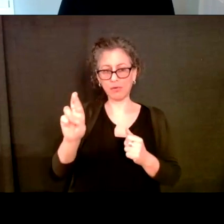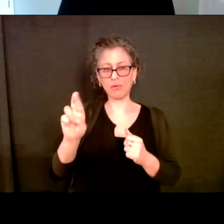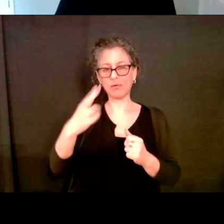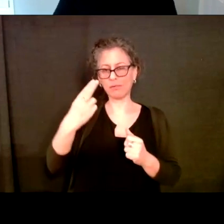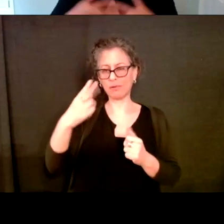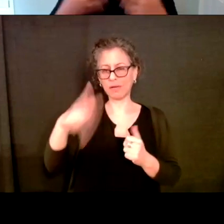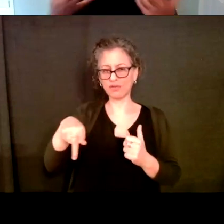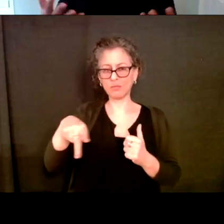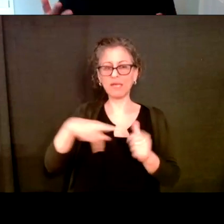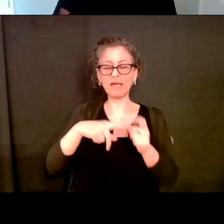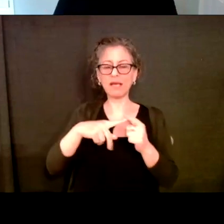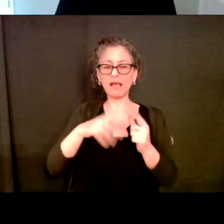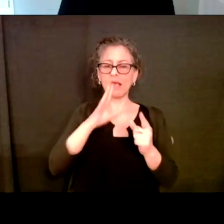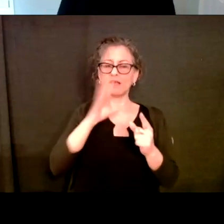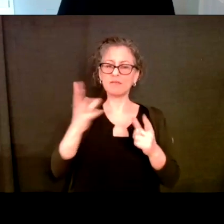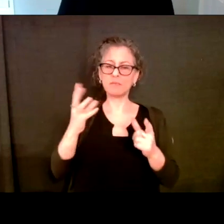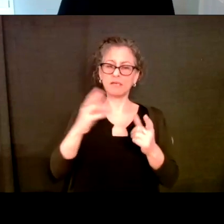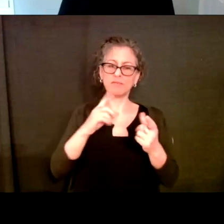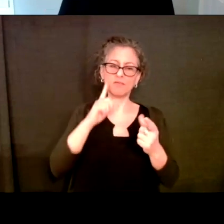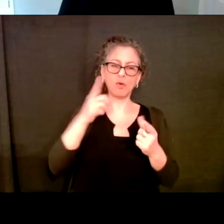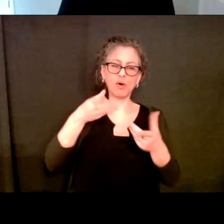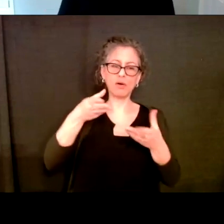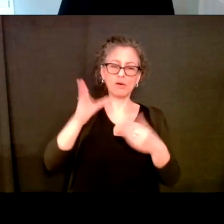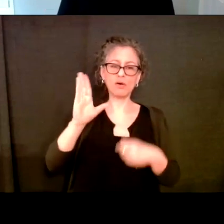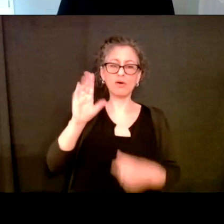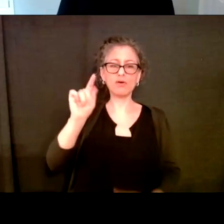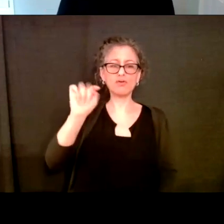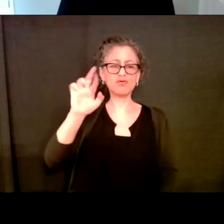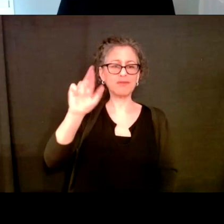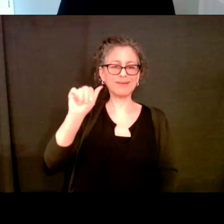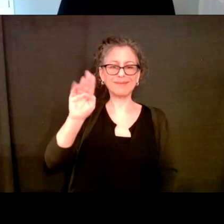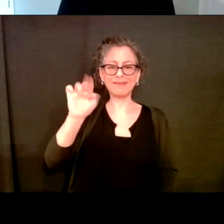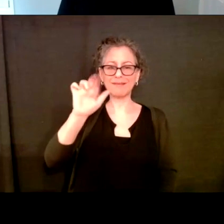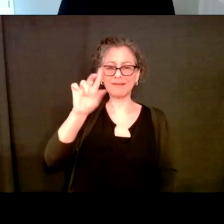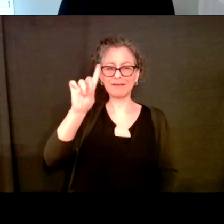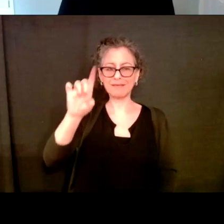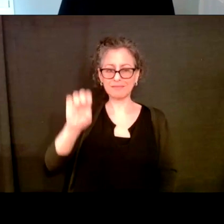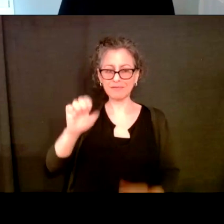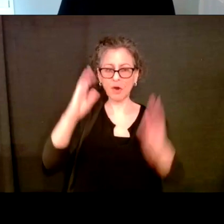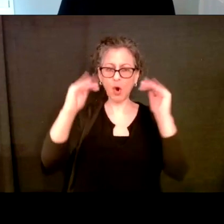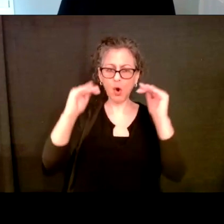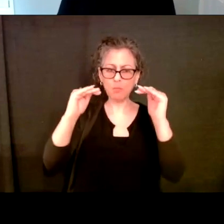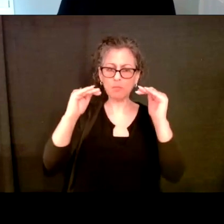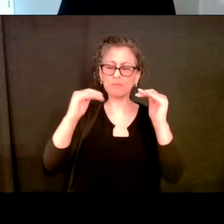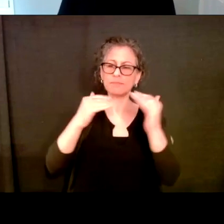sense of transcendence and hope, of something that's profound and sacred.